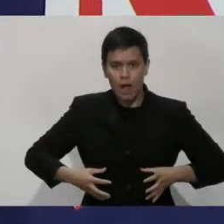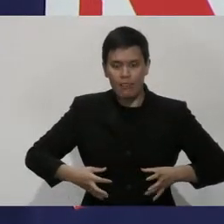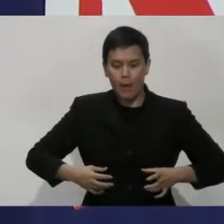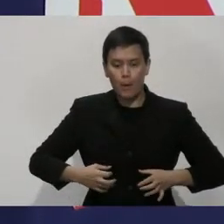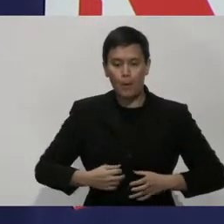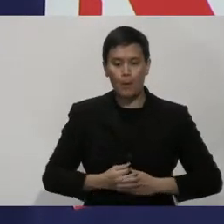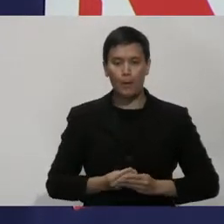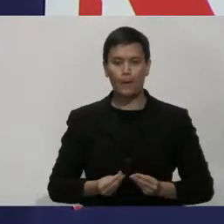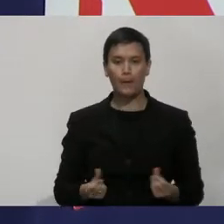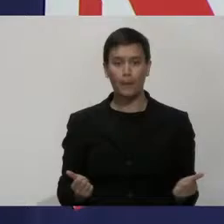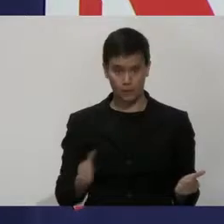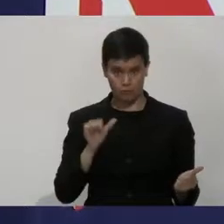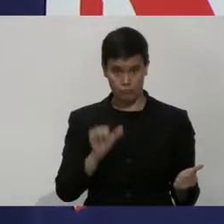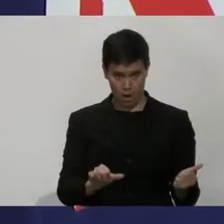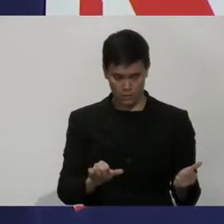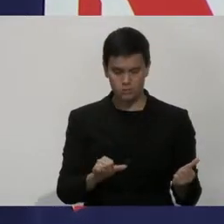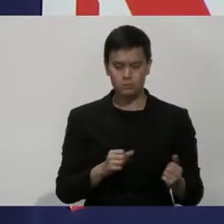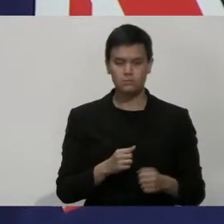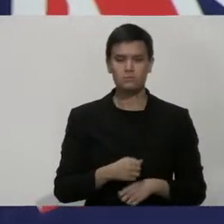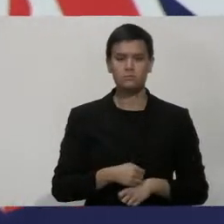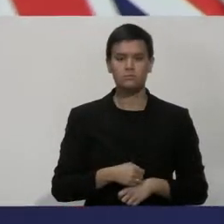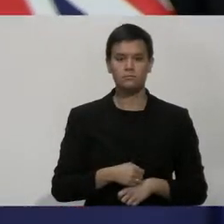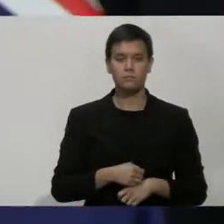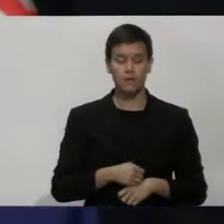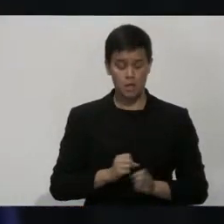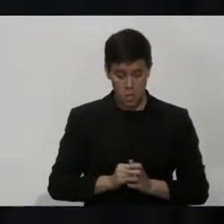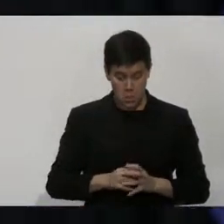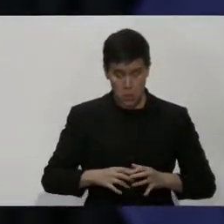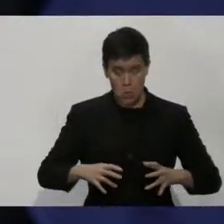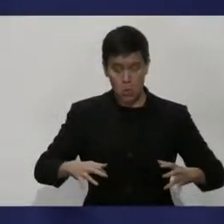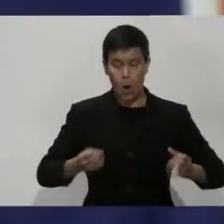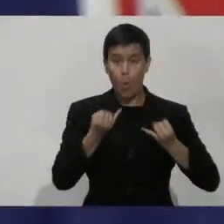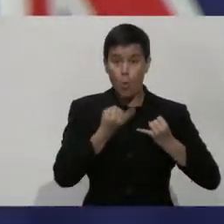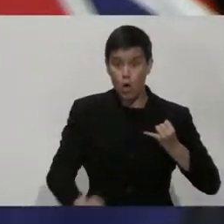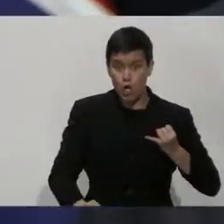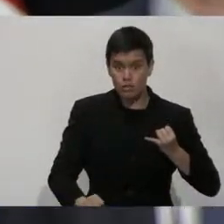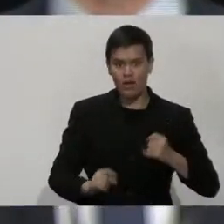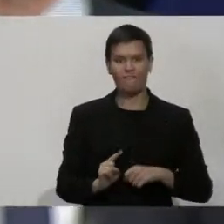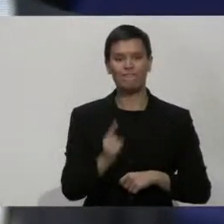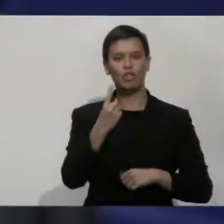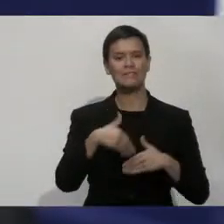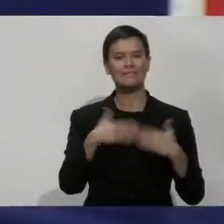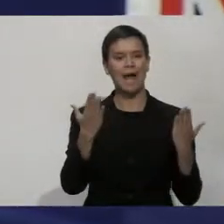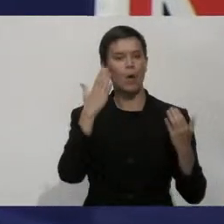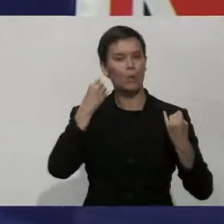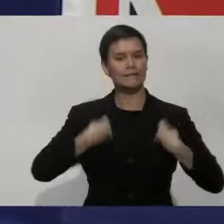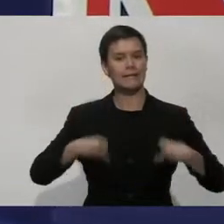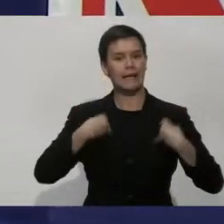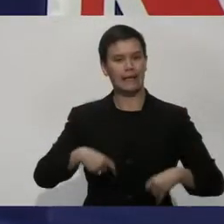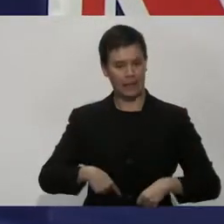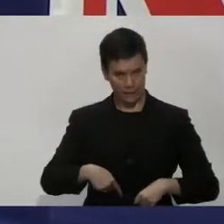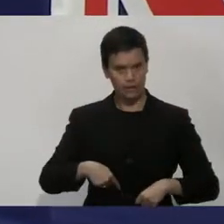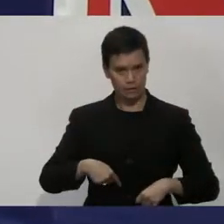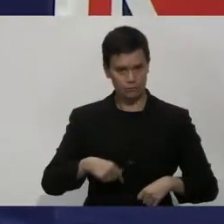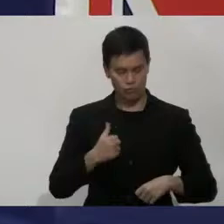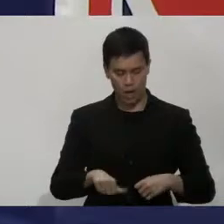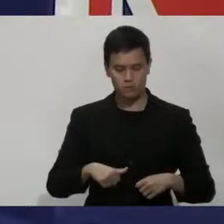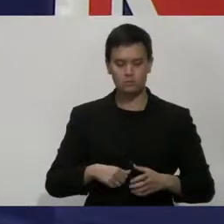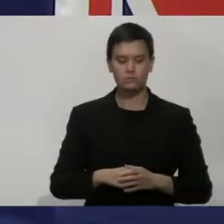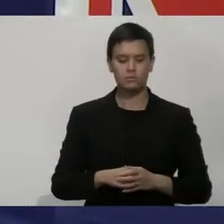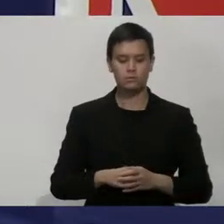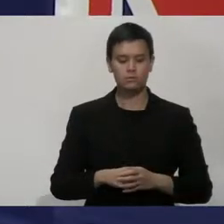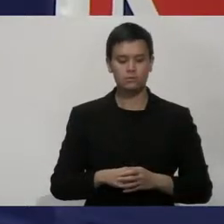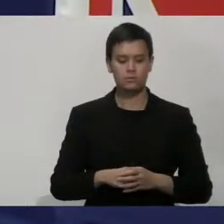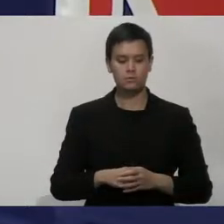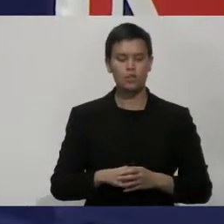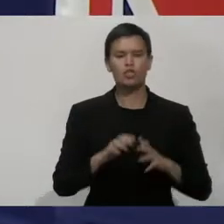on day 3 and day 12 when they're in managed isolation and only get tested once symptomatic. What does that mean for close contacts in this